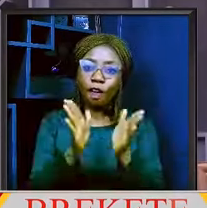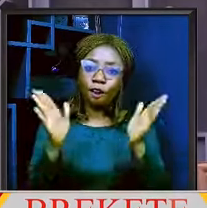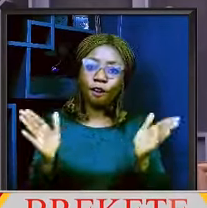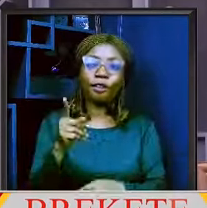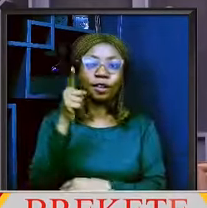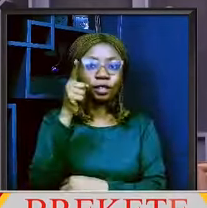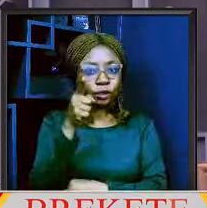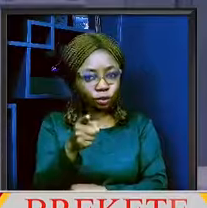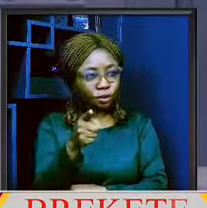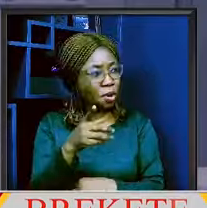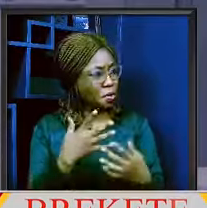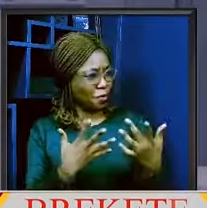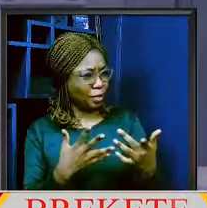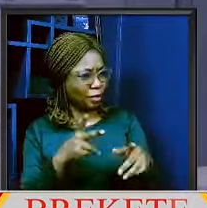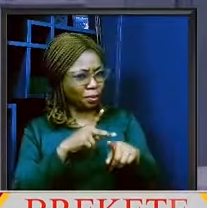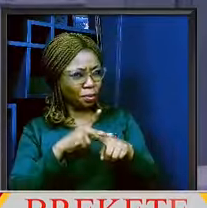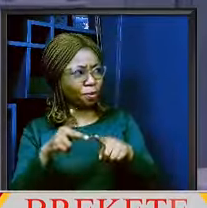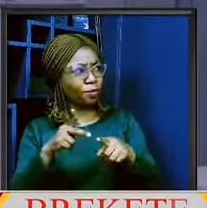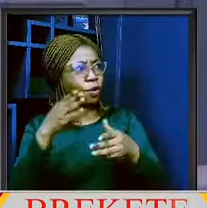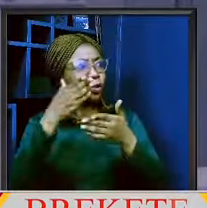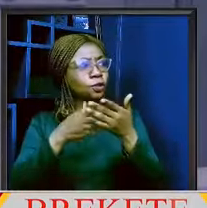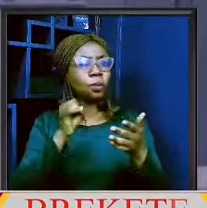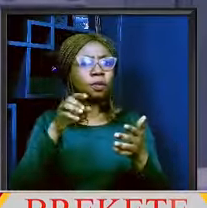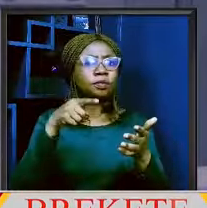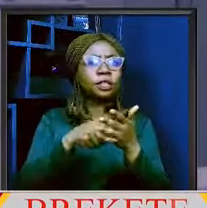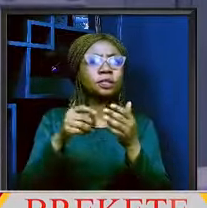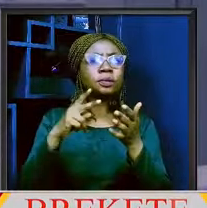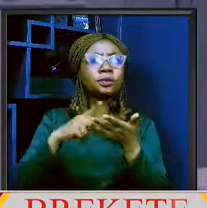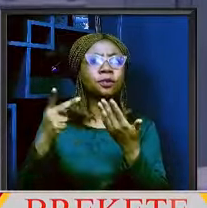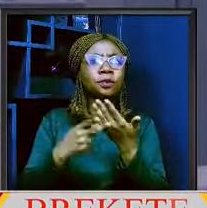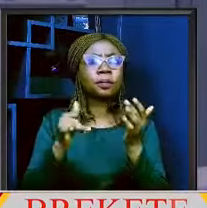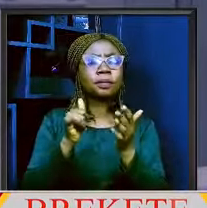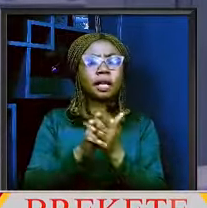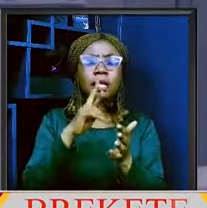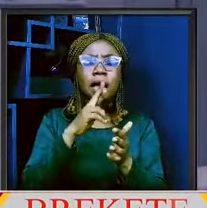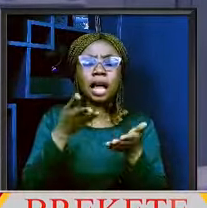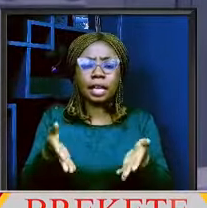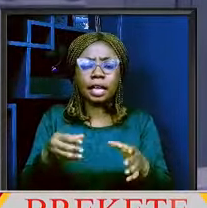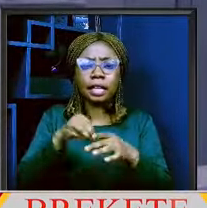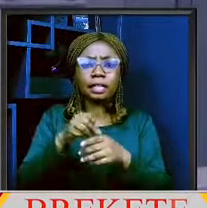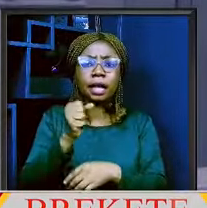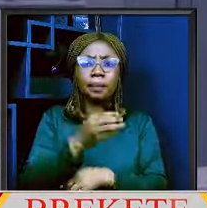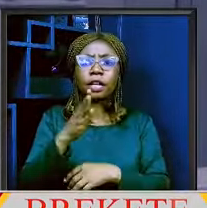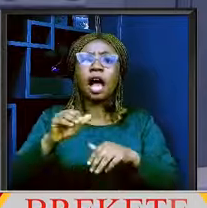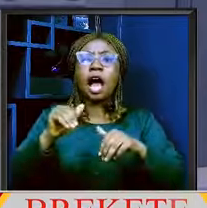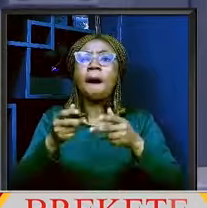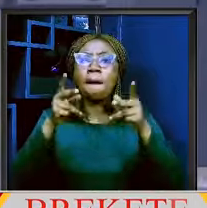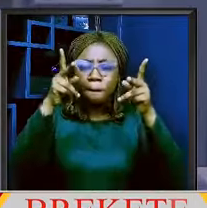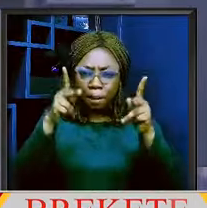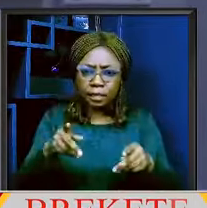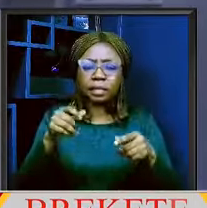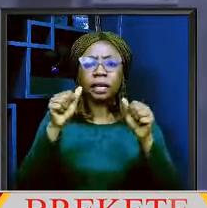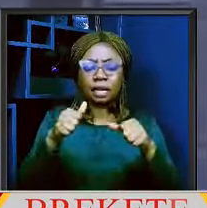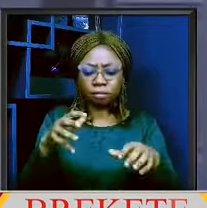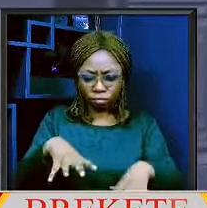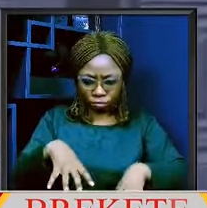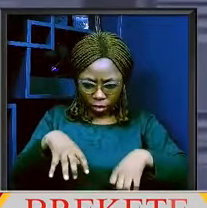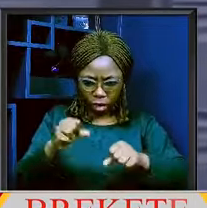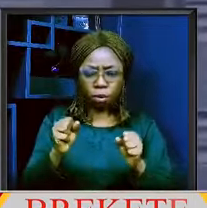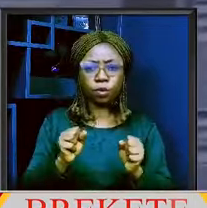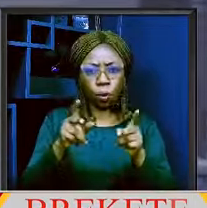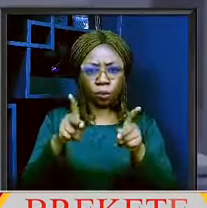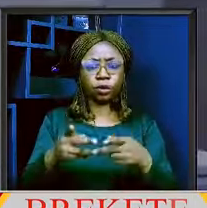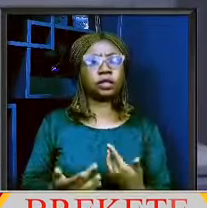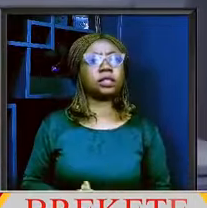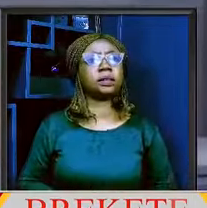you. Wait, and, Prof. Sir. Some of these programs where they domicile for Abuja here, yes, sir. How person fit take advantage, sir? Yes,